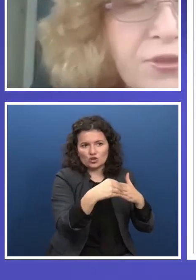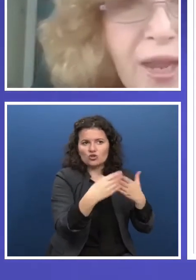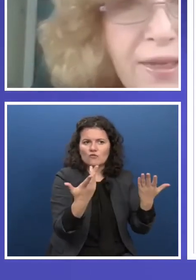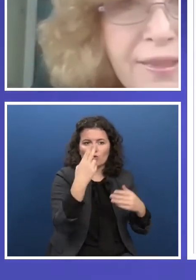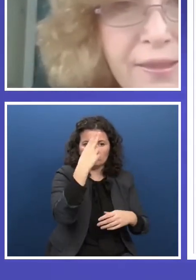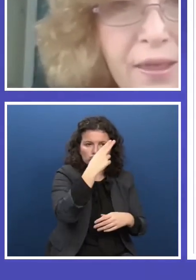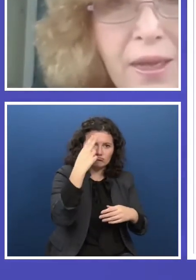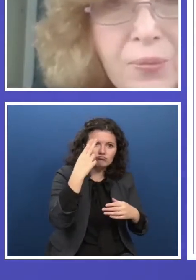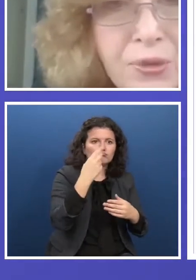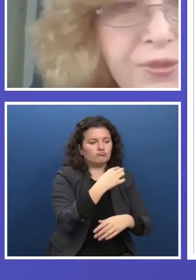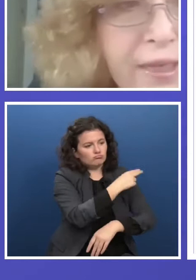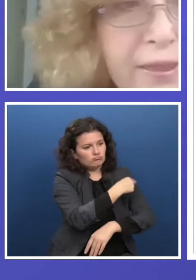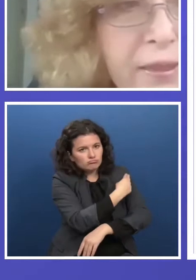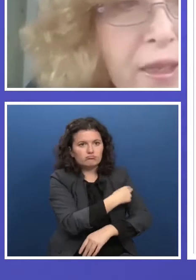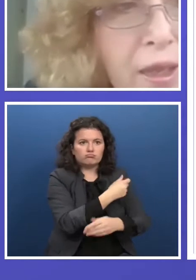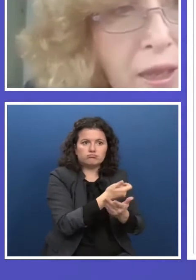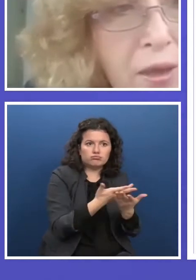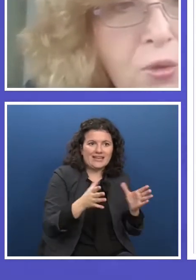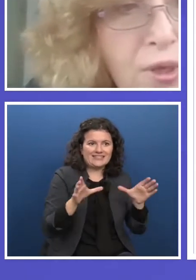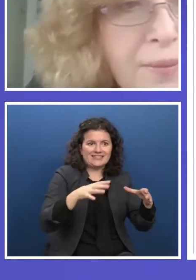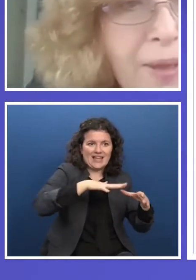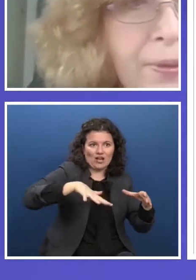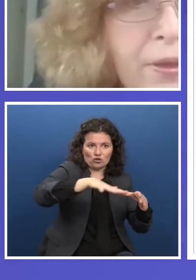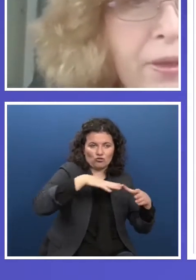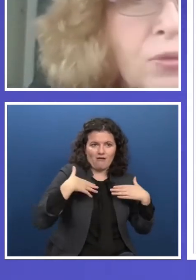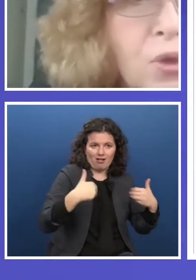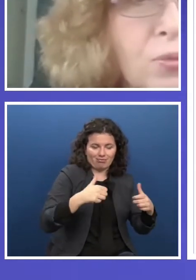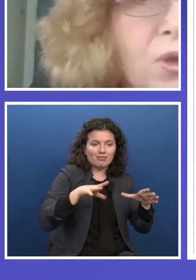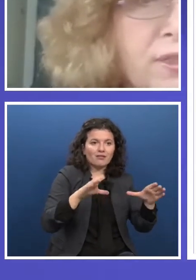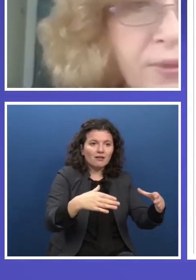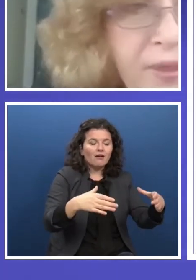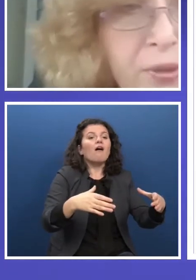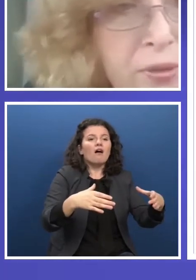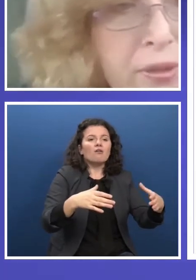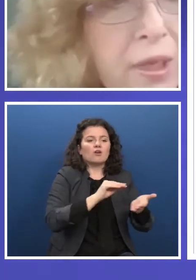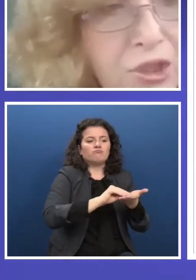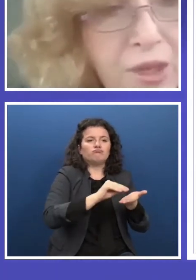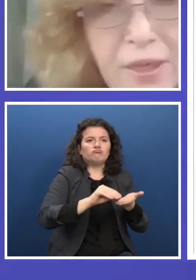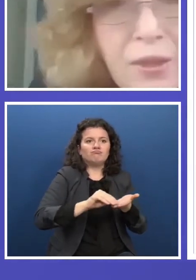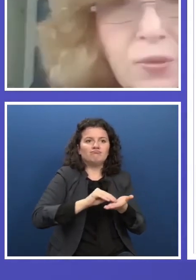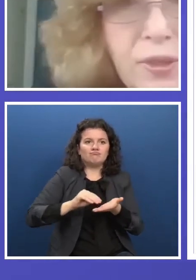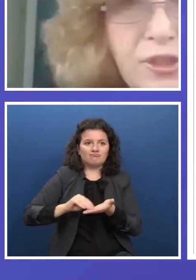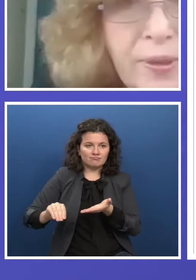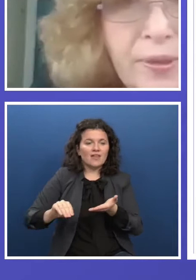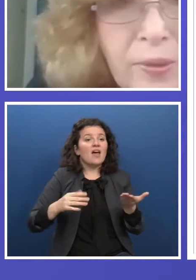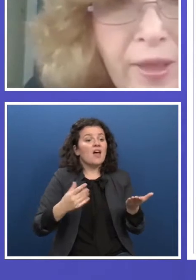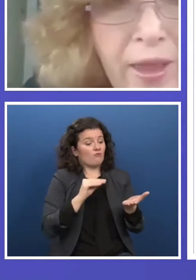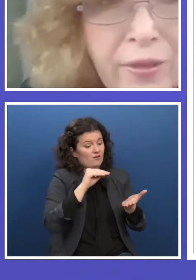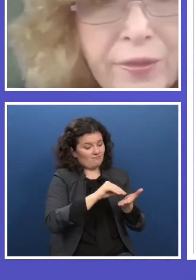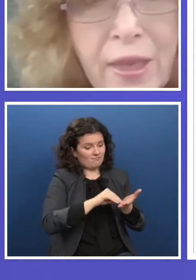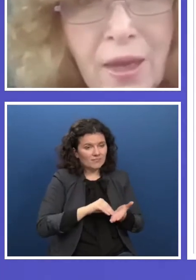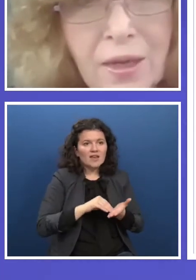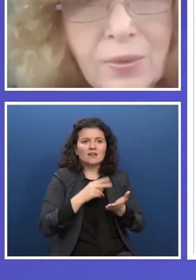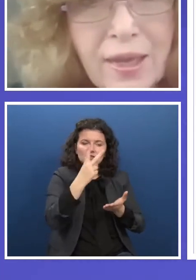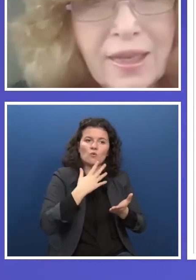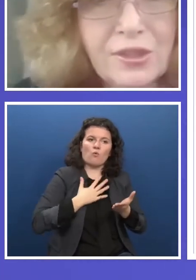conducted further analysis and are now producing a working paper on what works to enable gender equal leadership in global